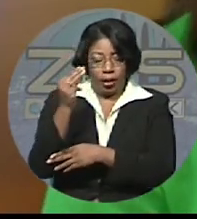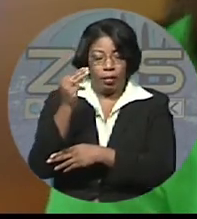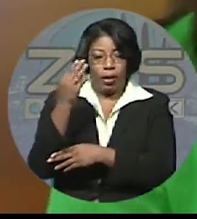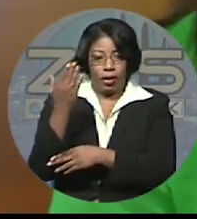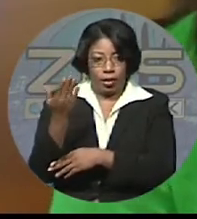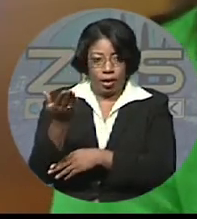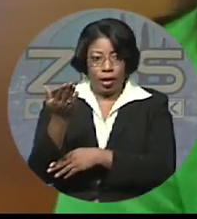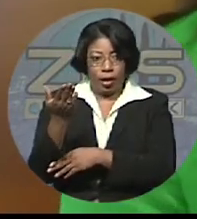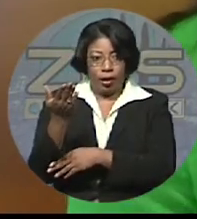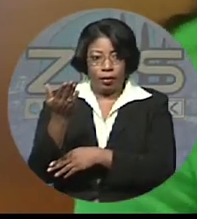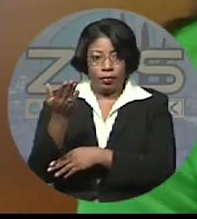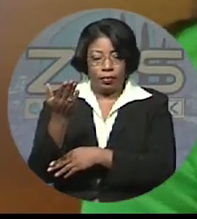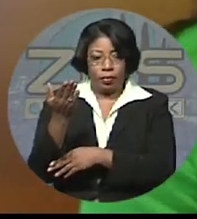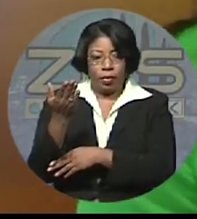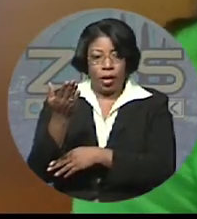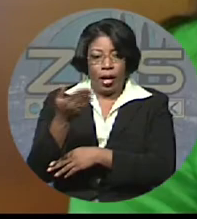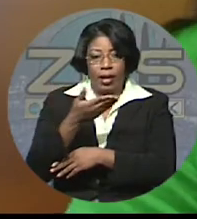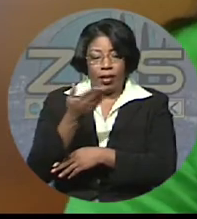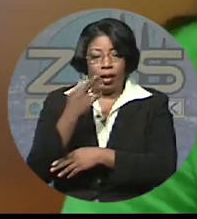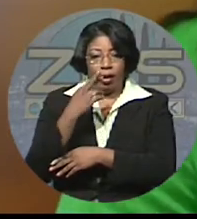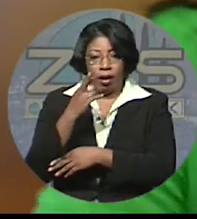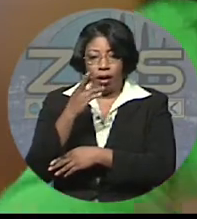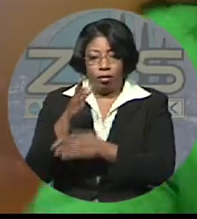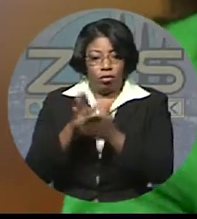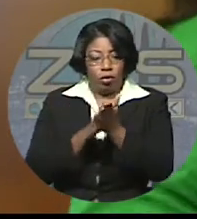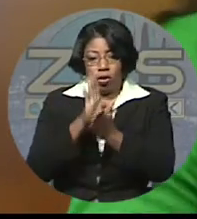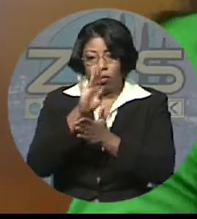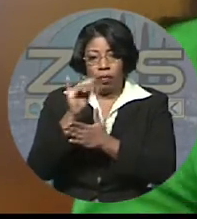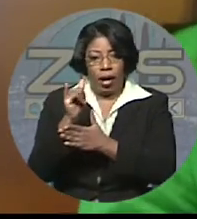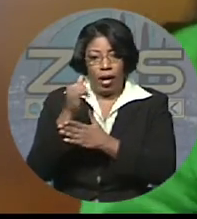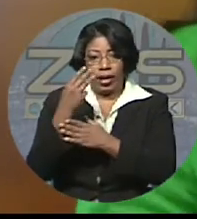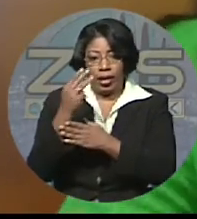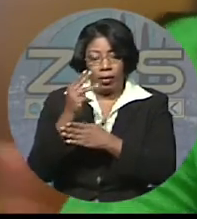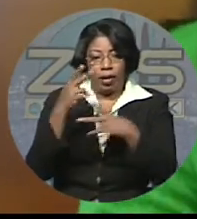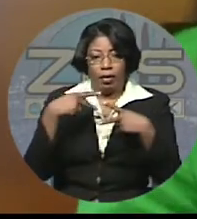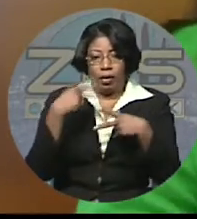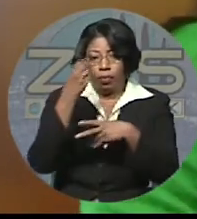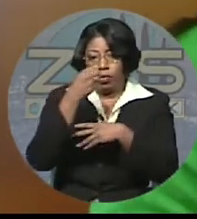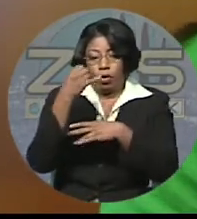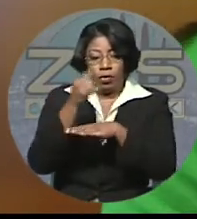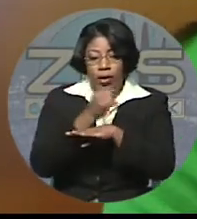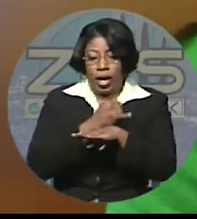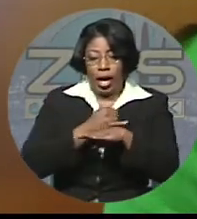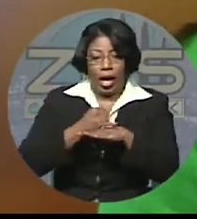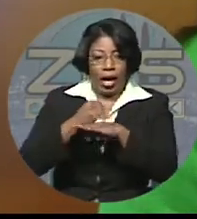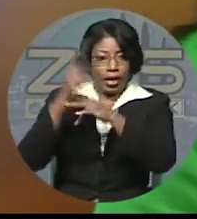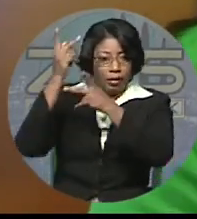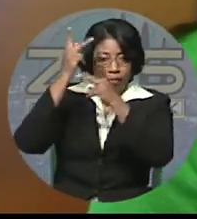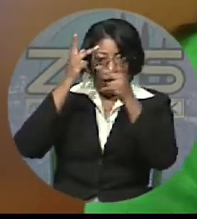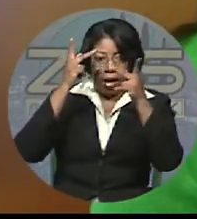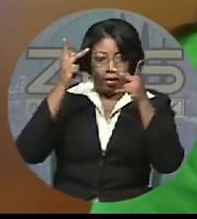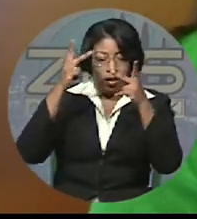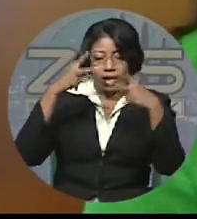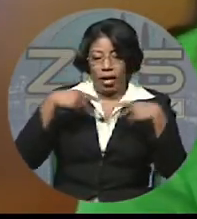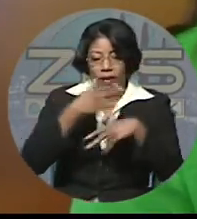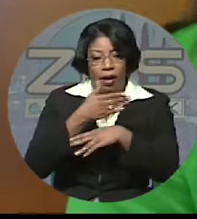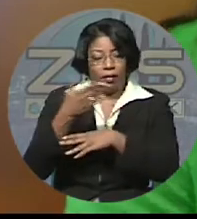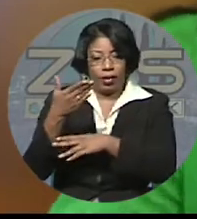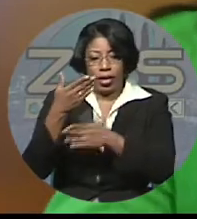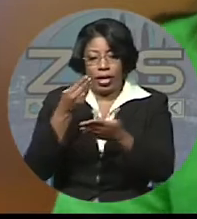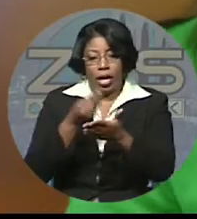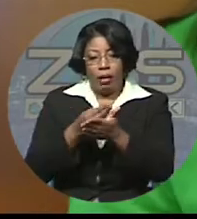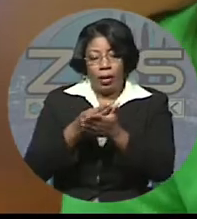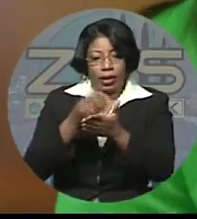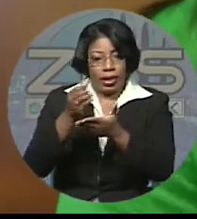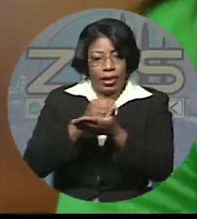are just really intrigued by this guy. He is living in this beautiful island paradise. He seems to have everything that money could buy.